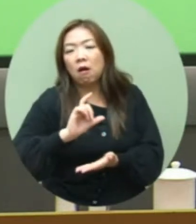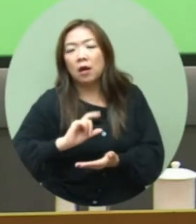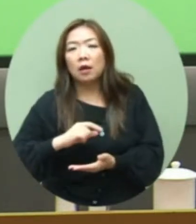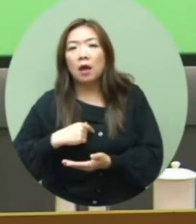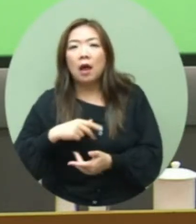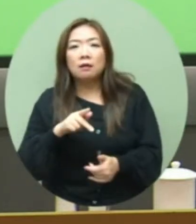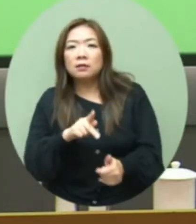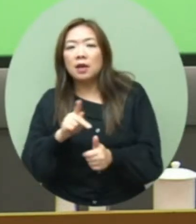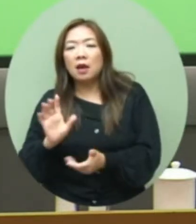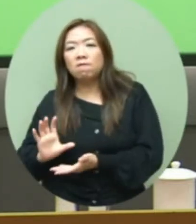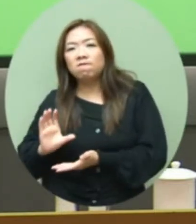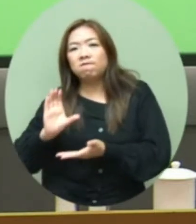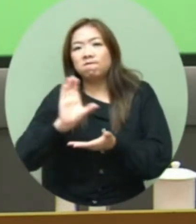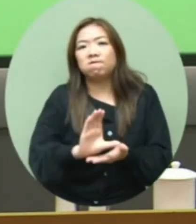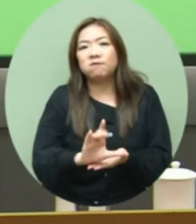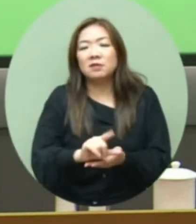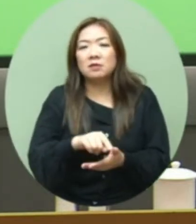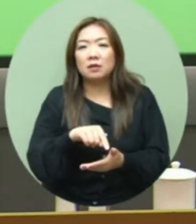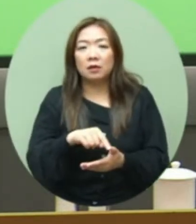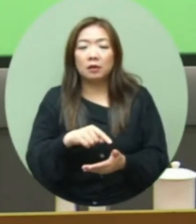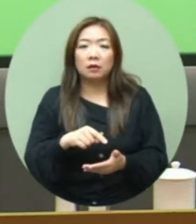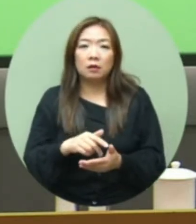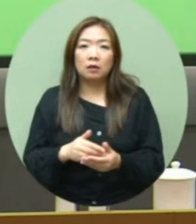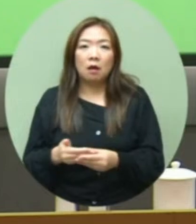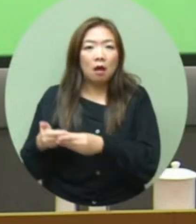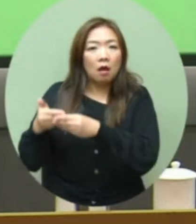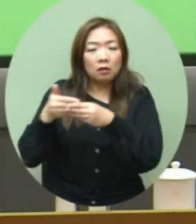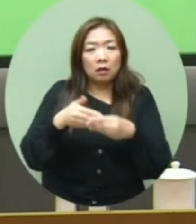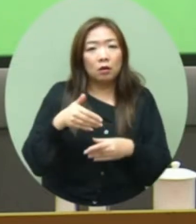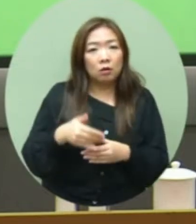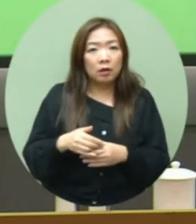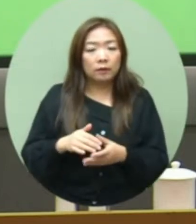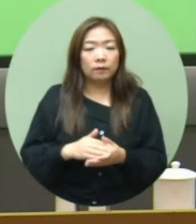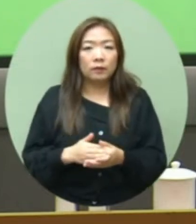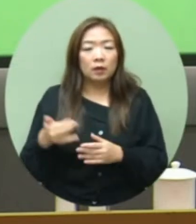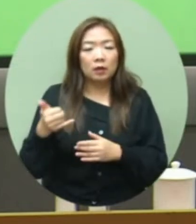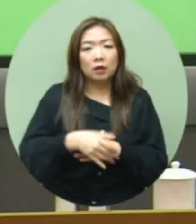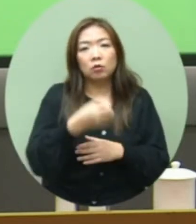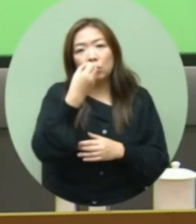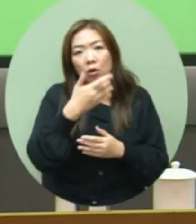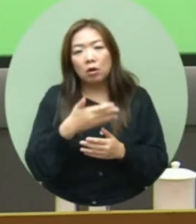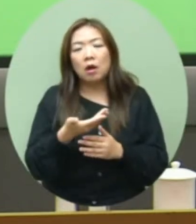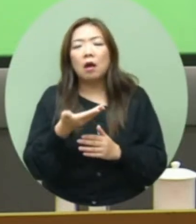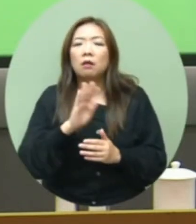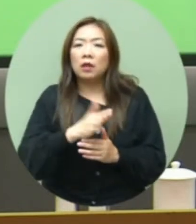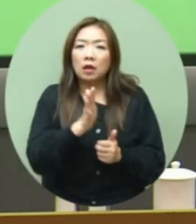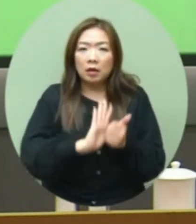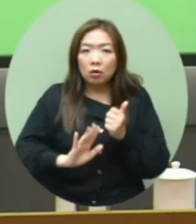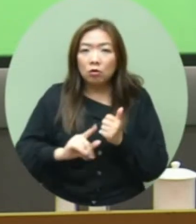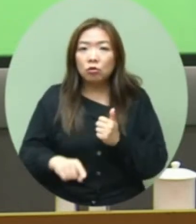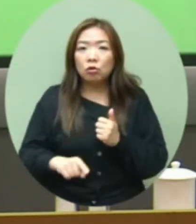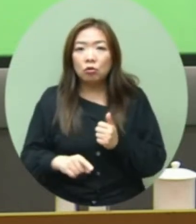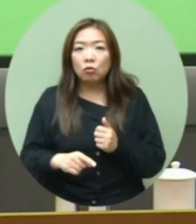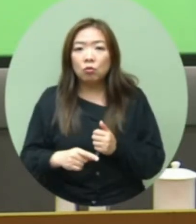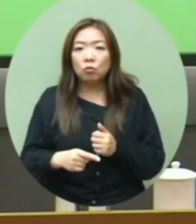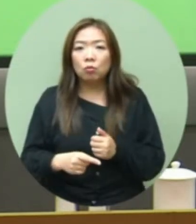One thing I want to avoid is that investors with means come here,